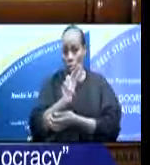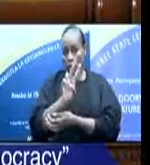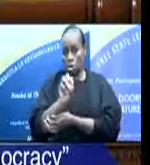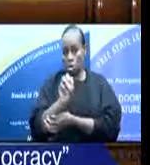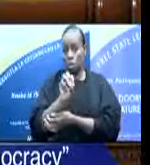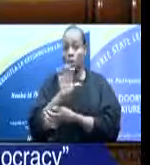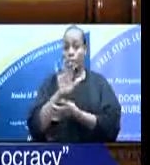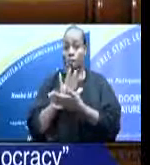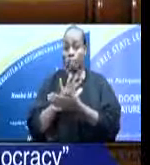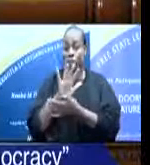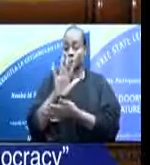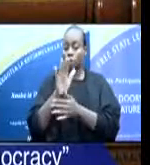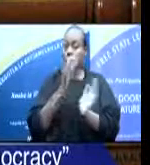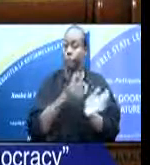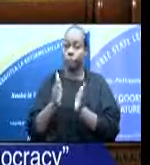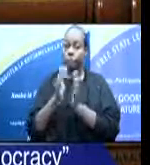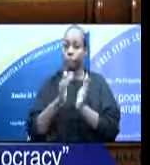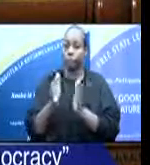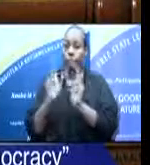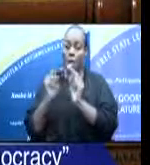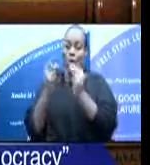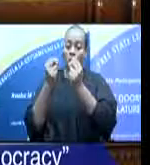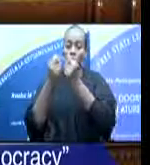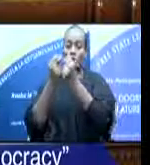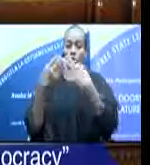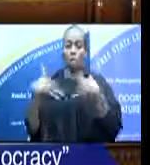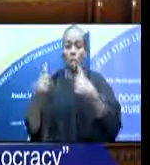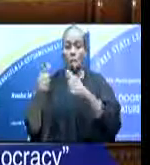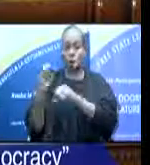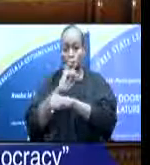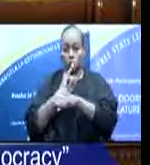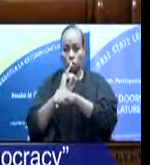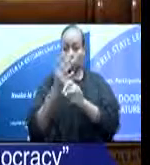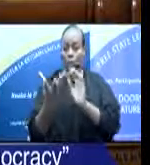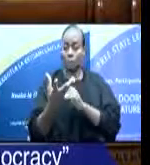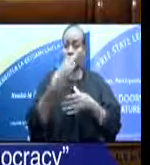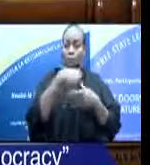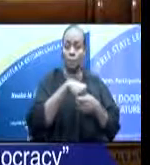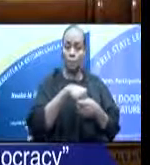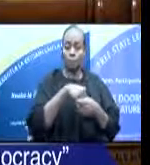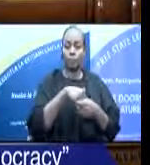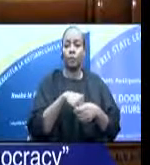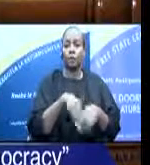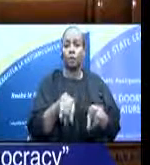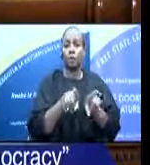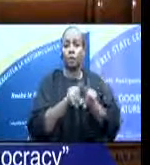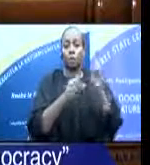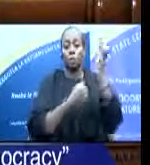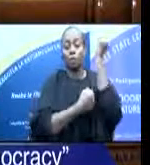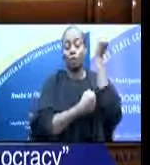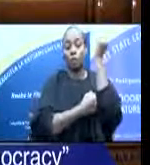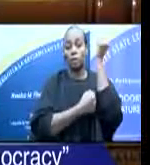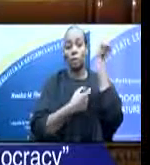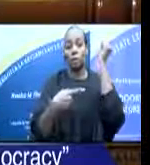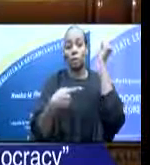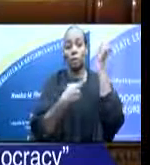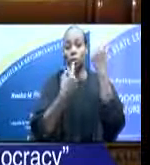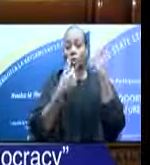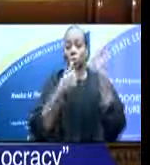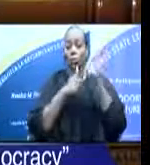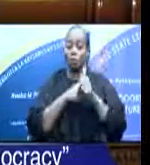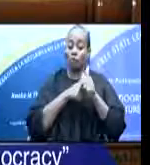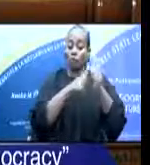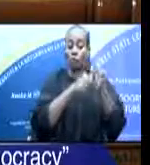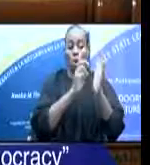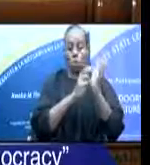in preparation of national health insurance and accreditation by Office of Standard